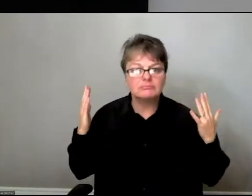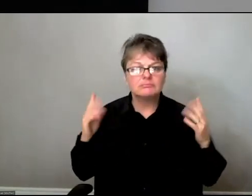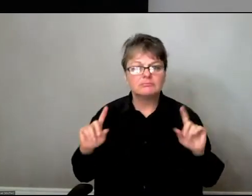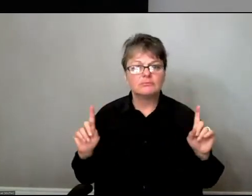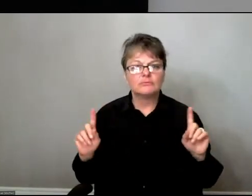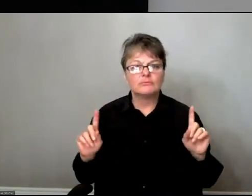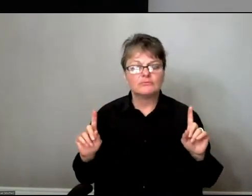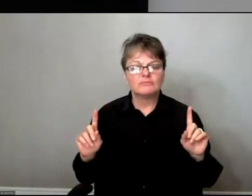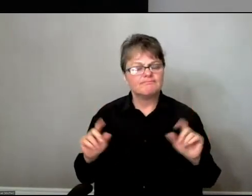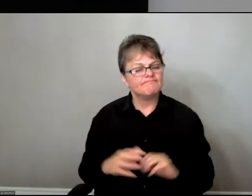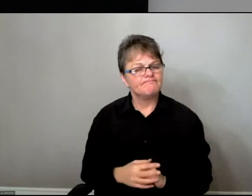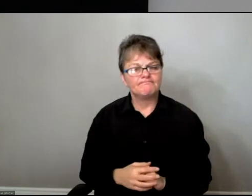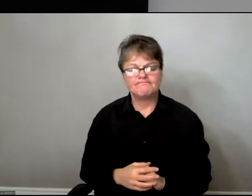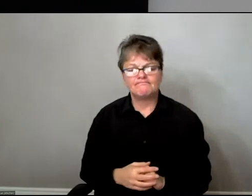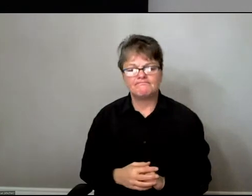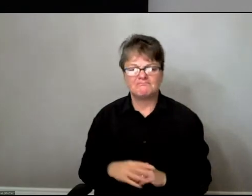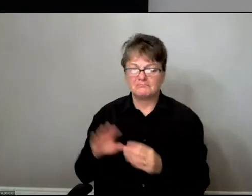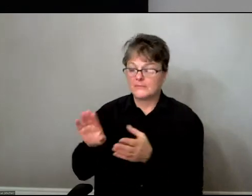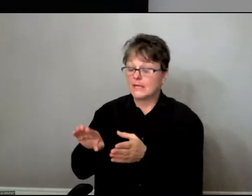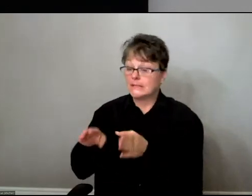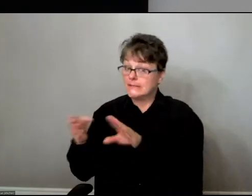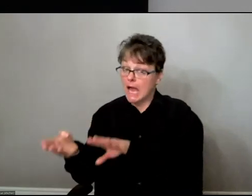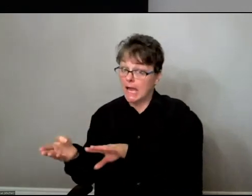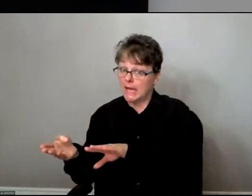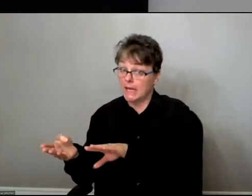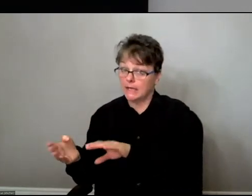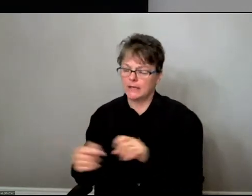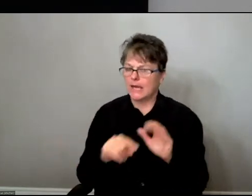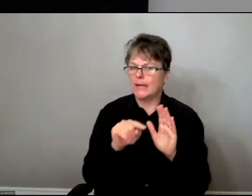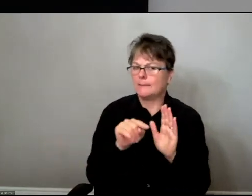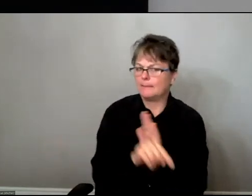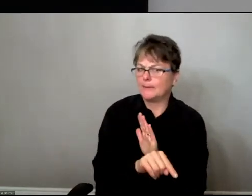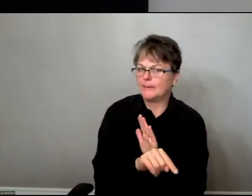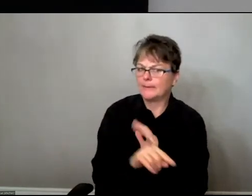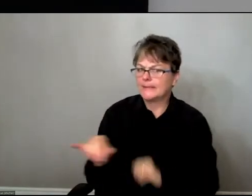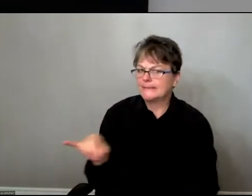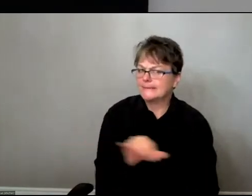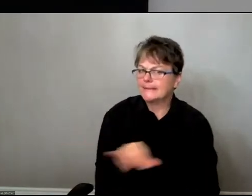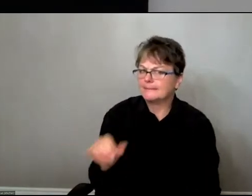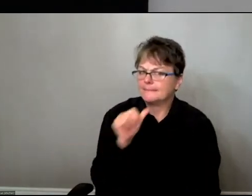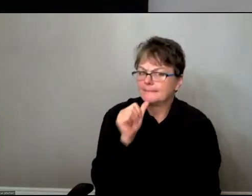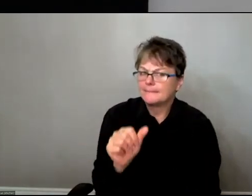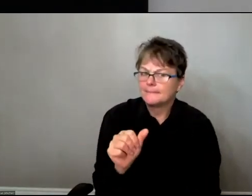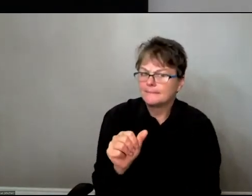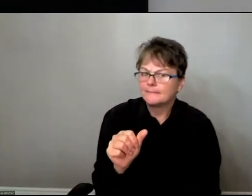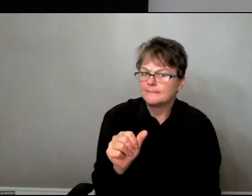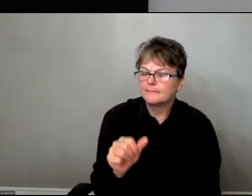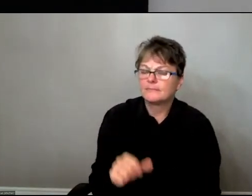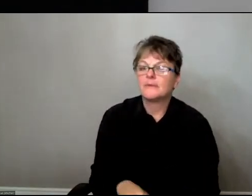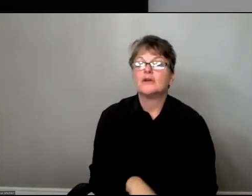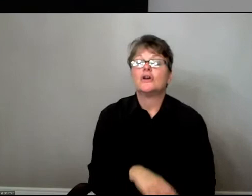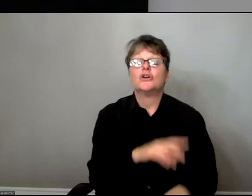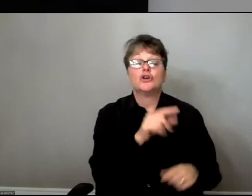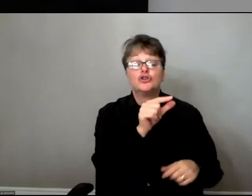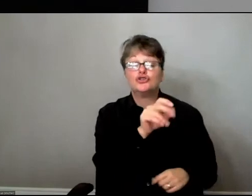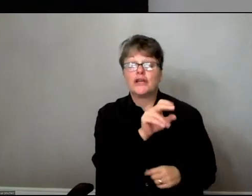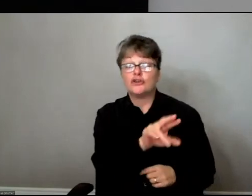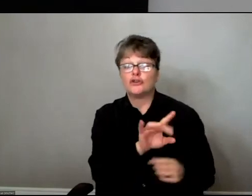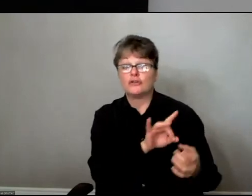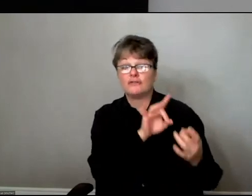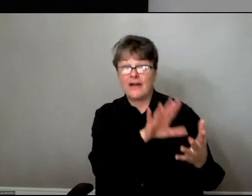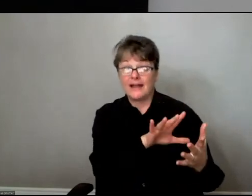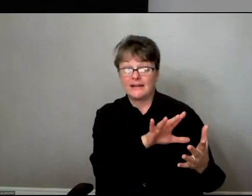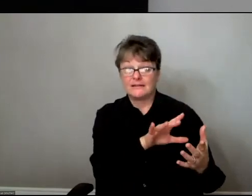Dying and murder are not the same. Gender violence in murder, resulting in